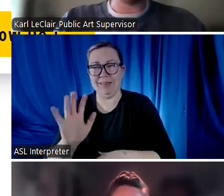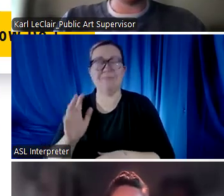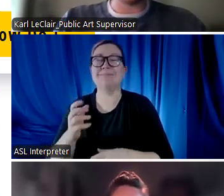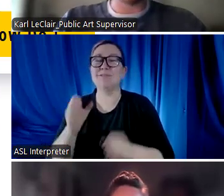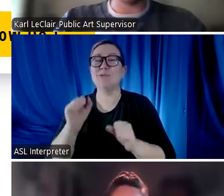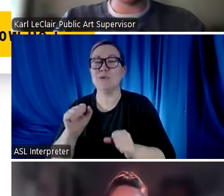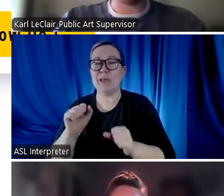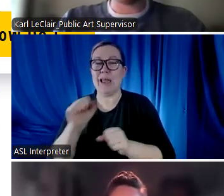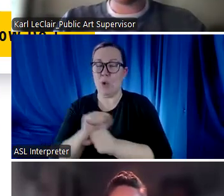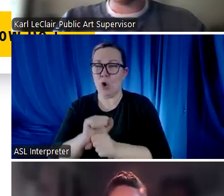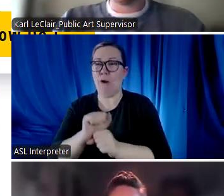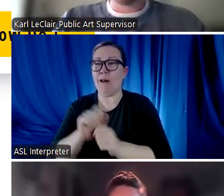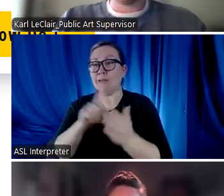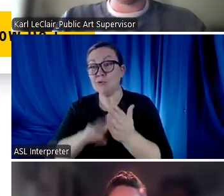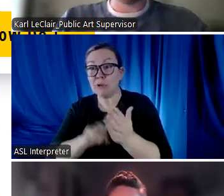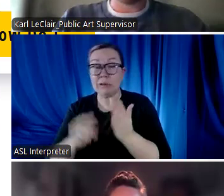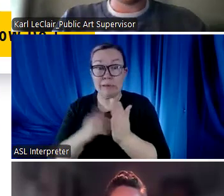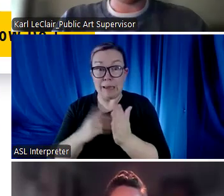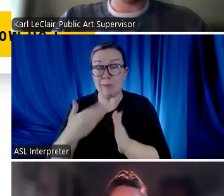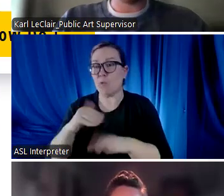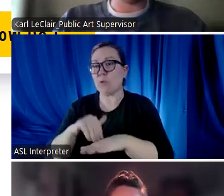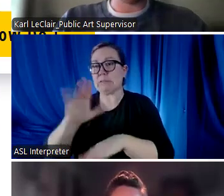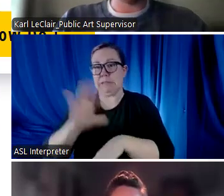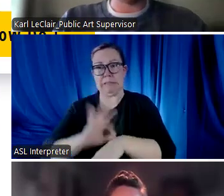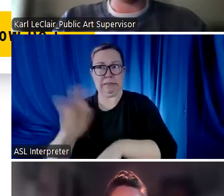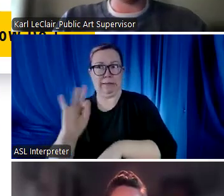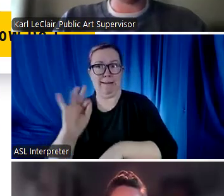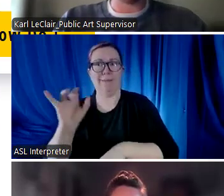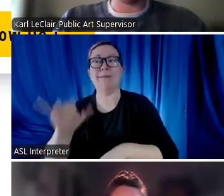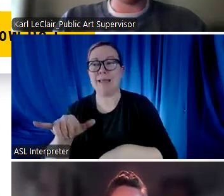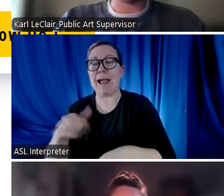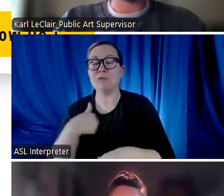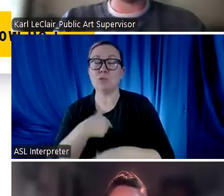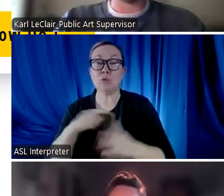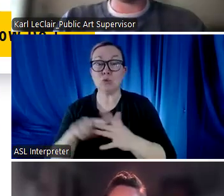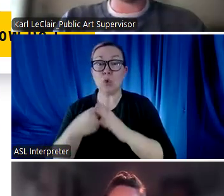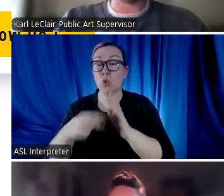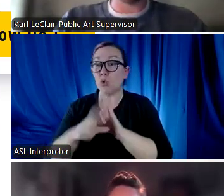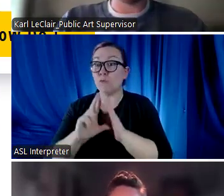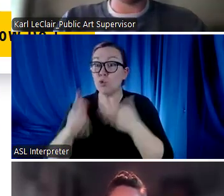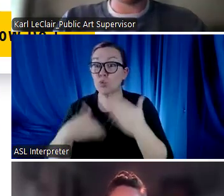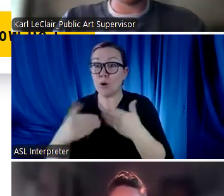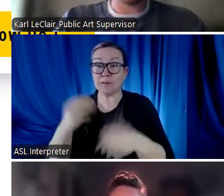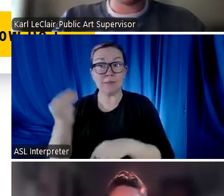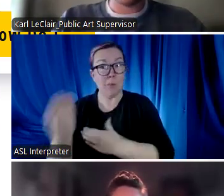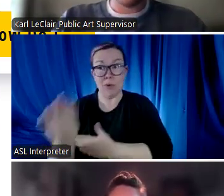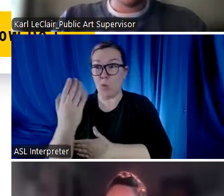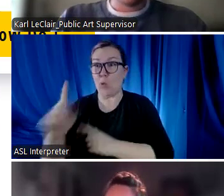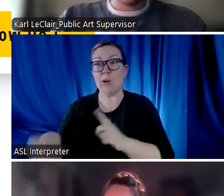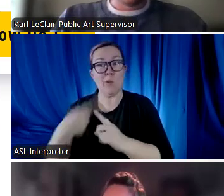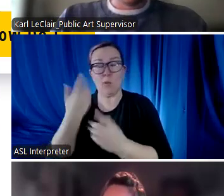morning before you submit it. And we'll start the review process first thing Monday when we get in. So